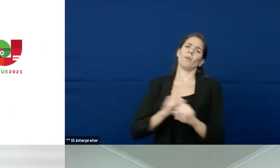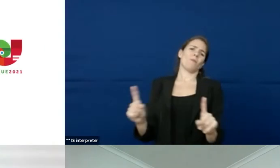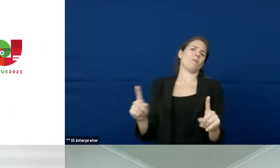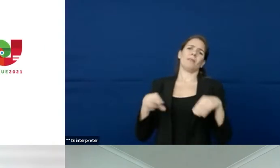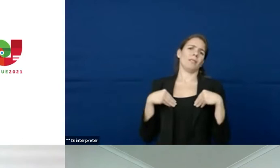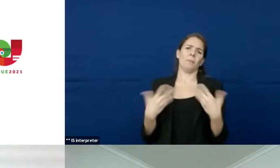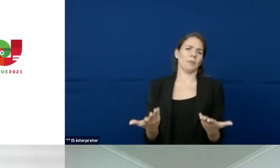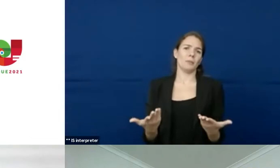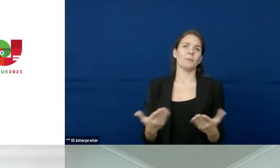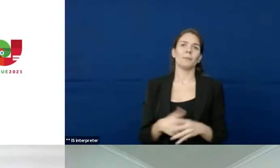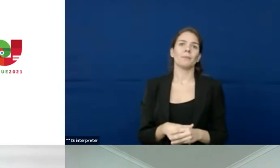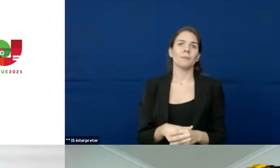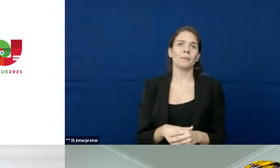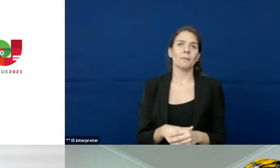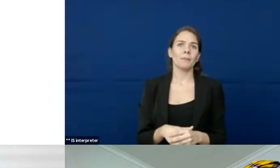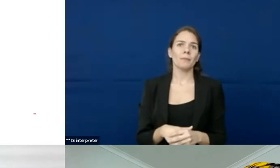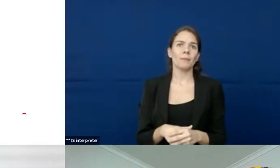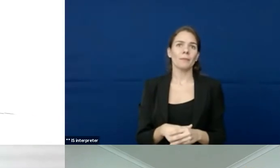of the reaction to